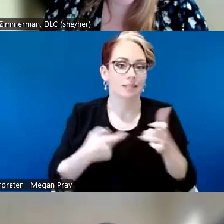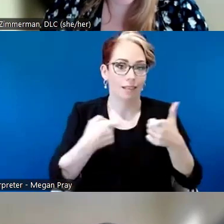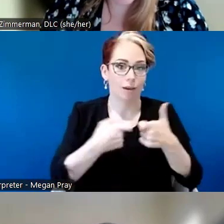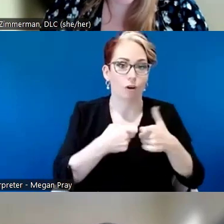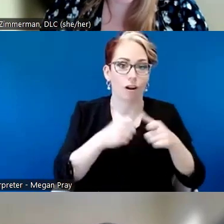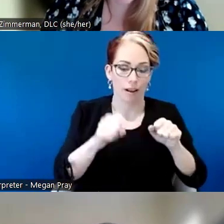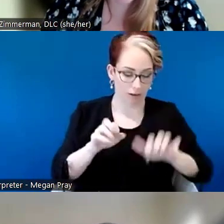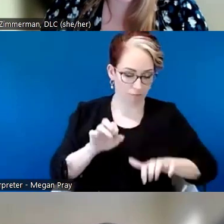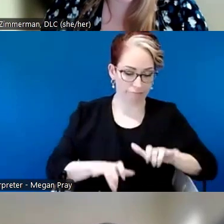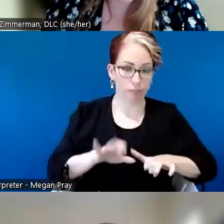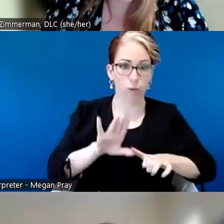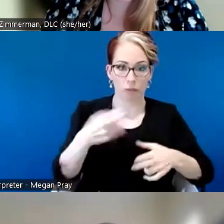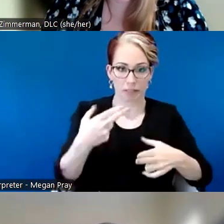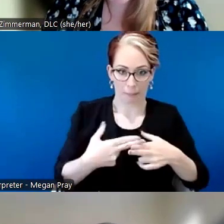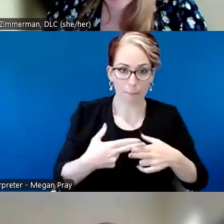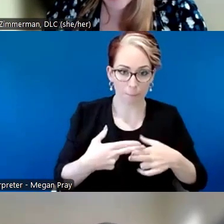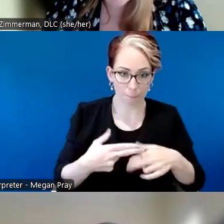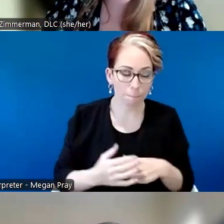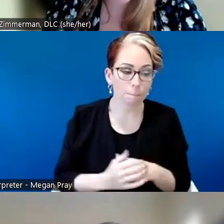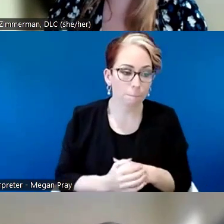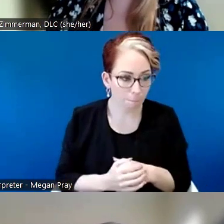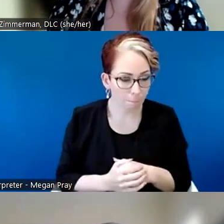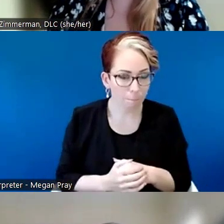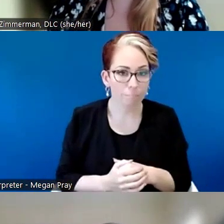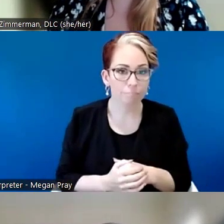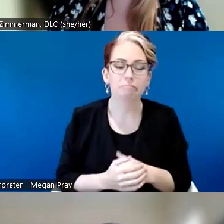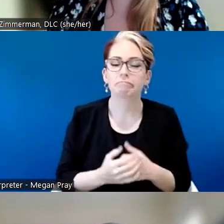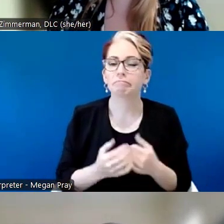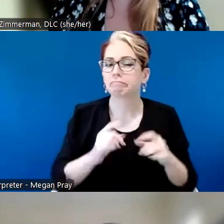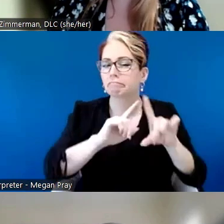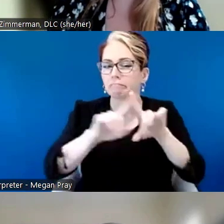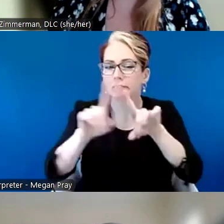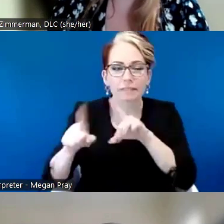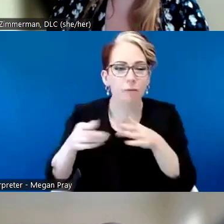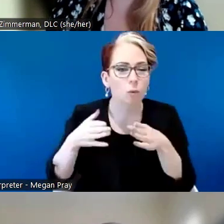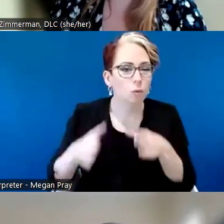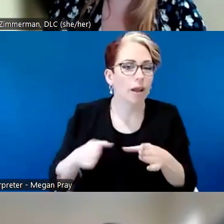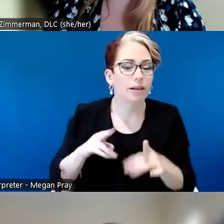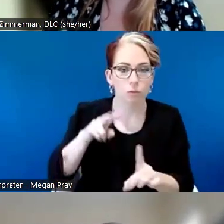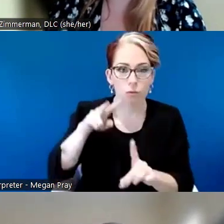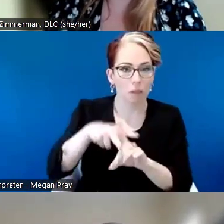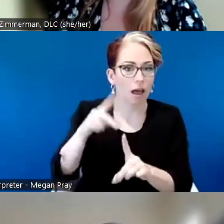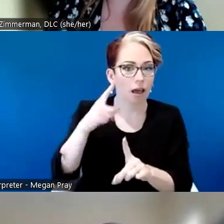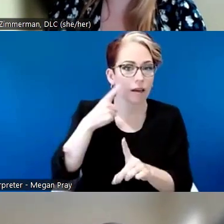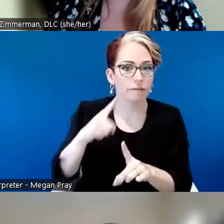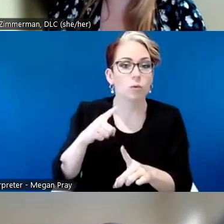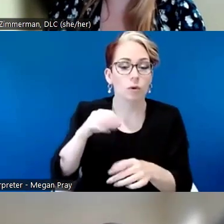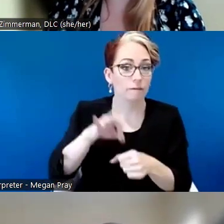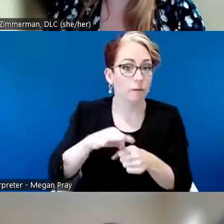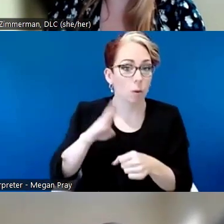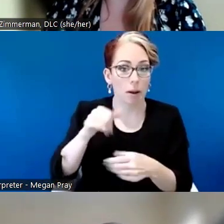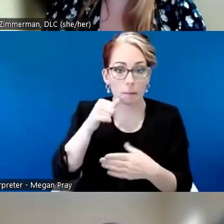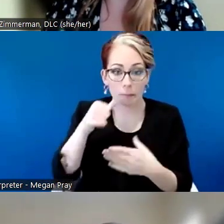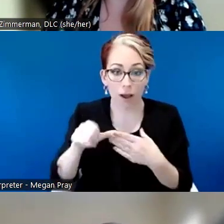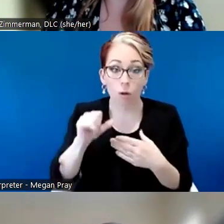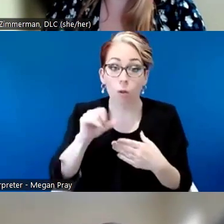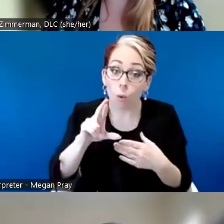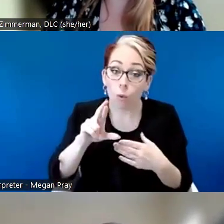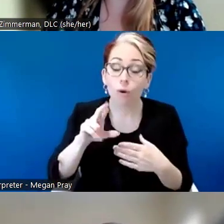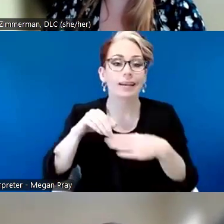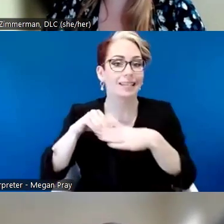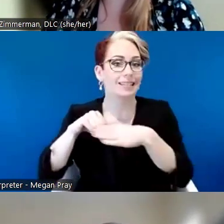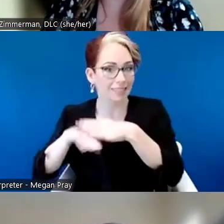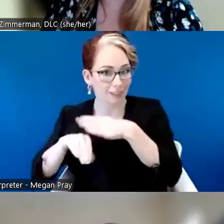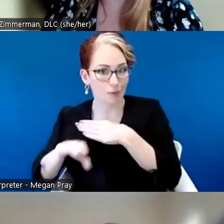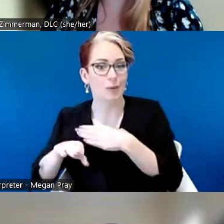And so there's a variety of ways to apply for a vote by mail or accessible vote by mail ballot. And so for